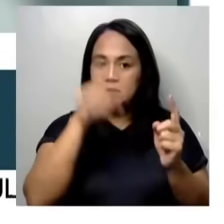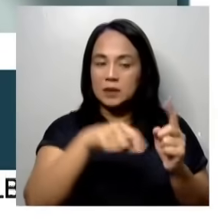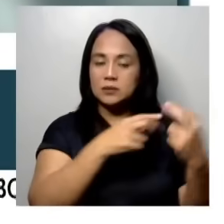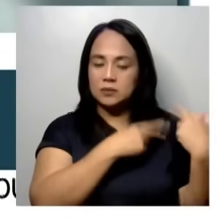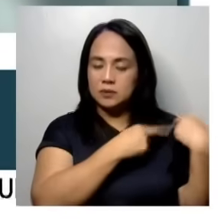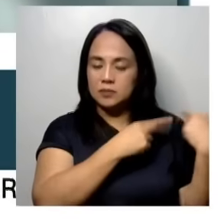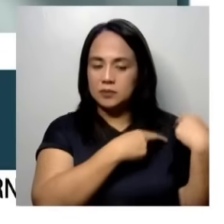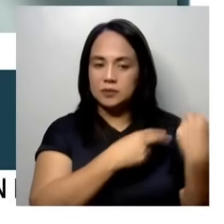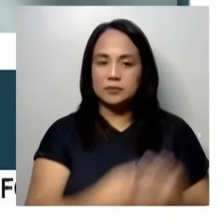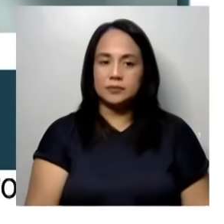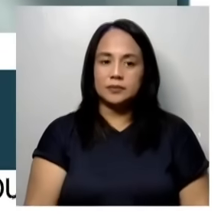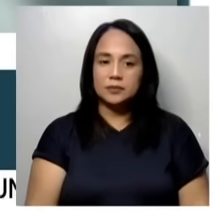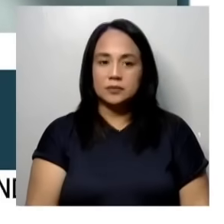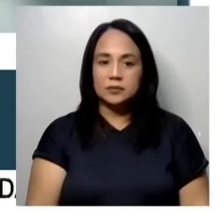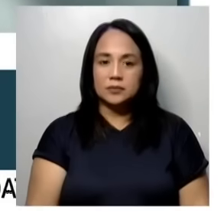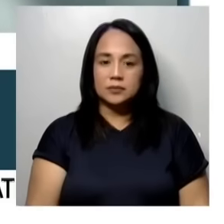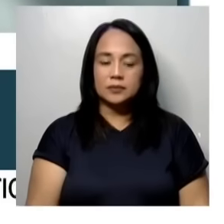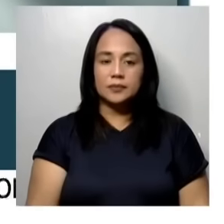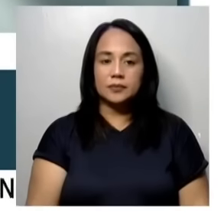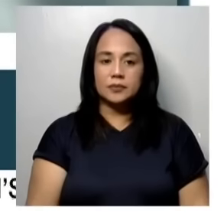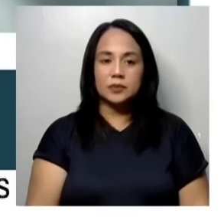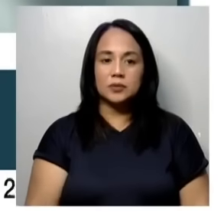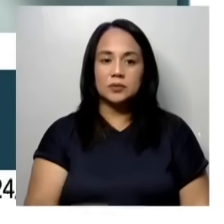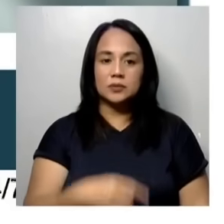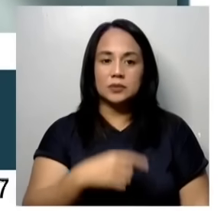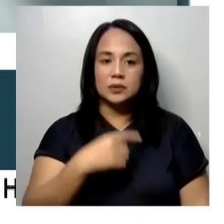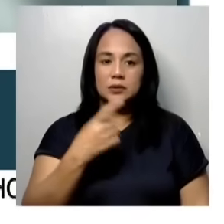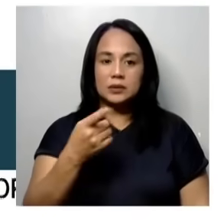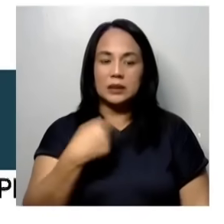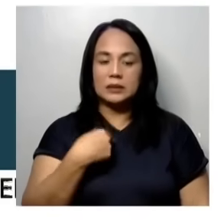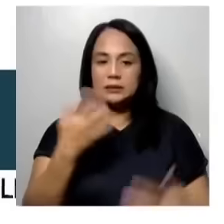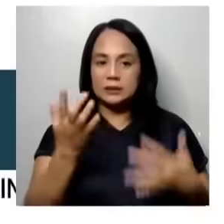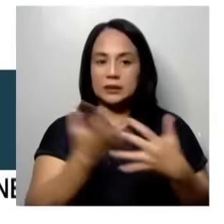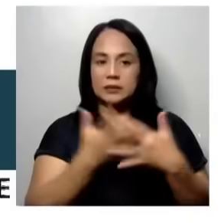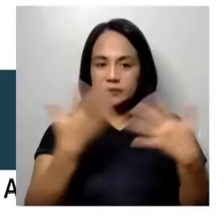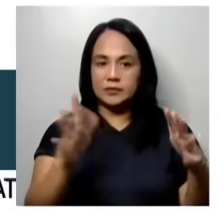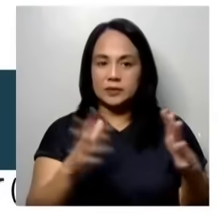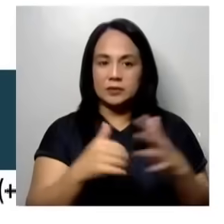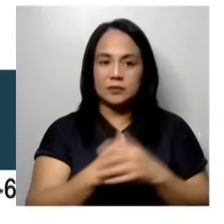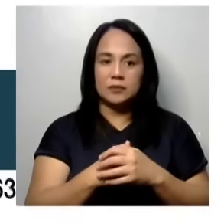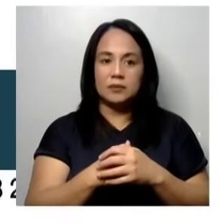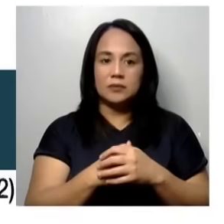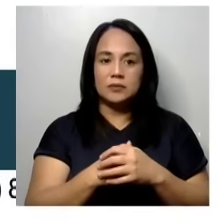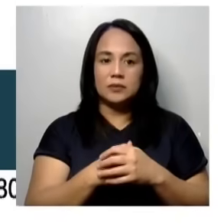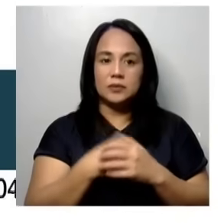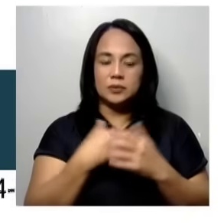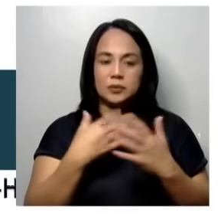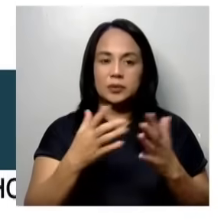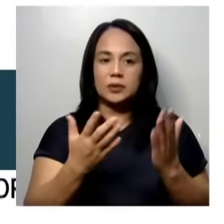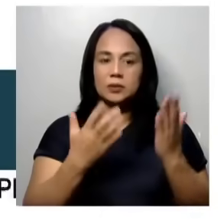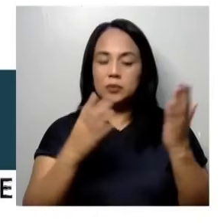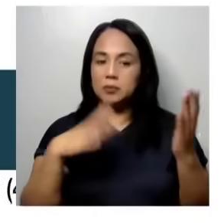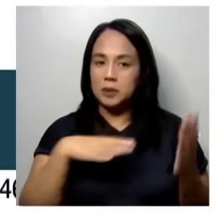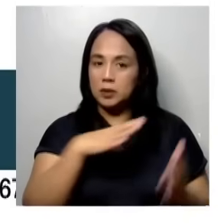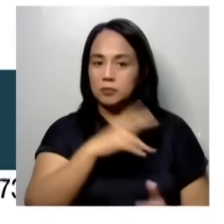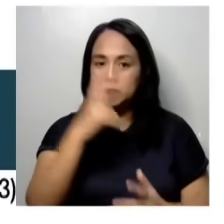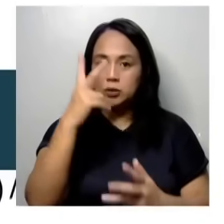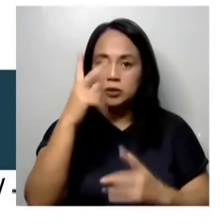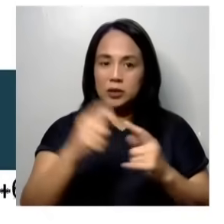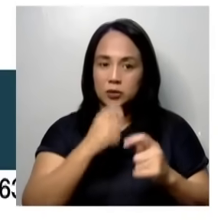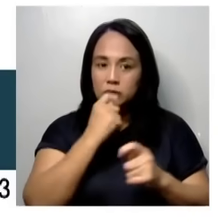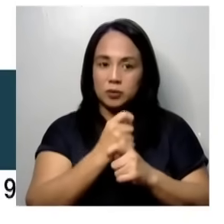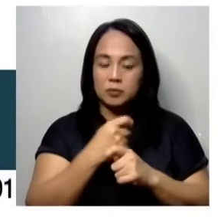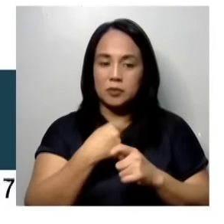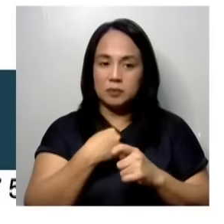to through this case that I have filed. I've served in Congress for 3 terms. I've been